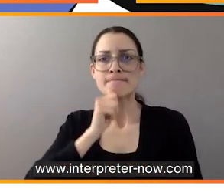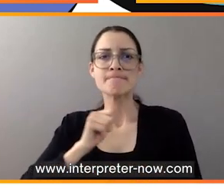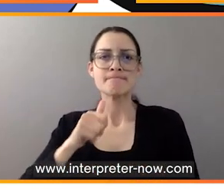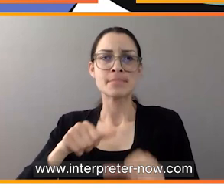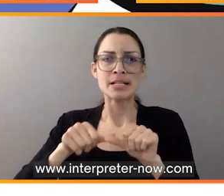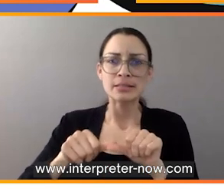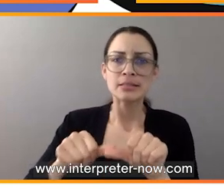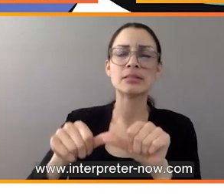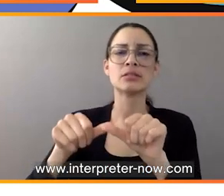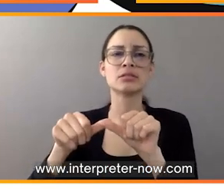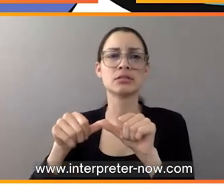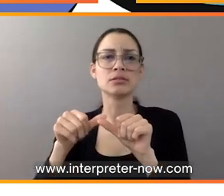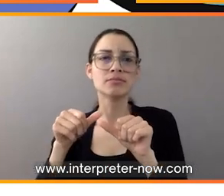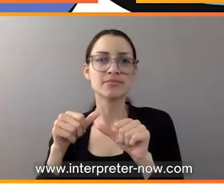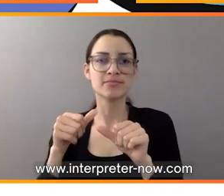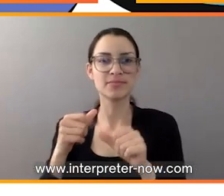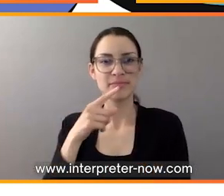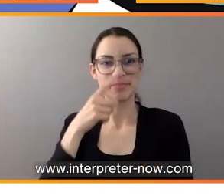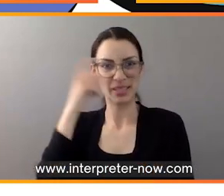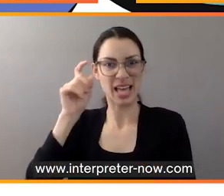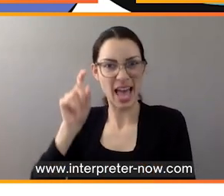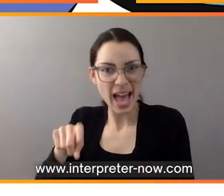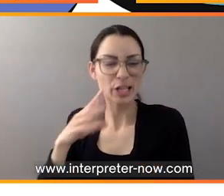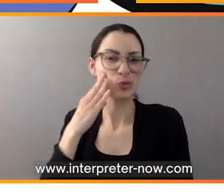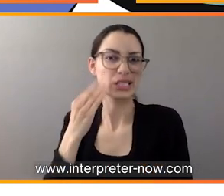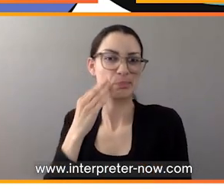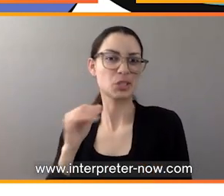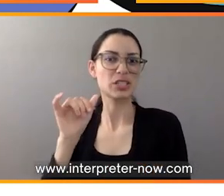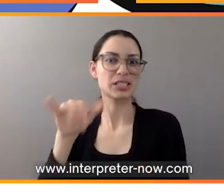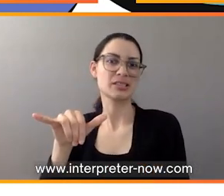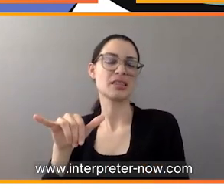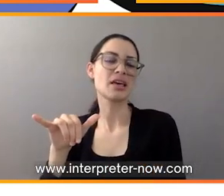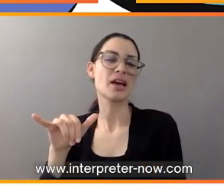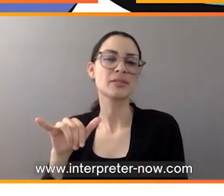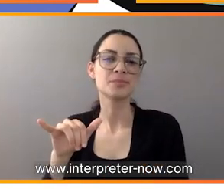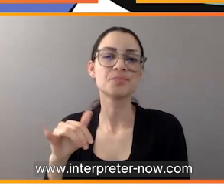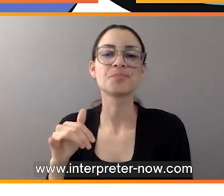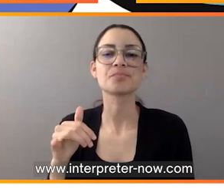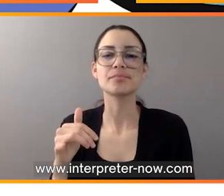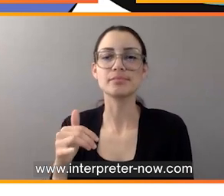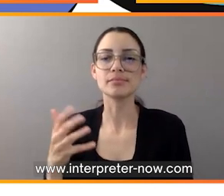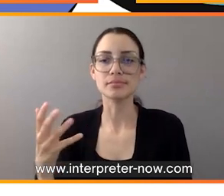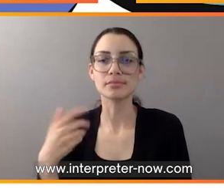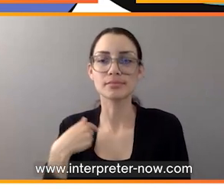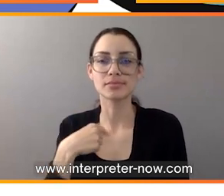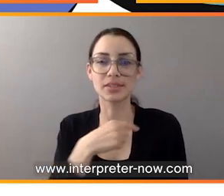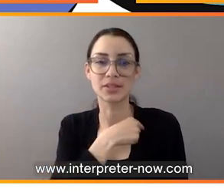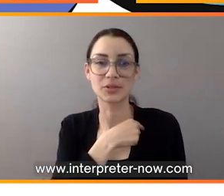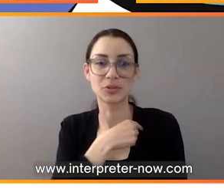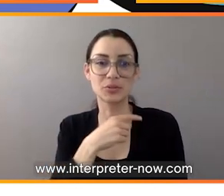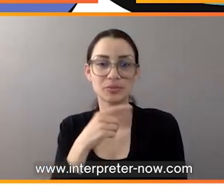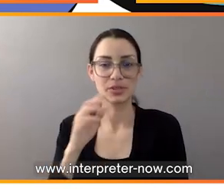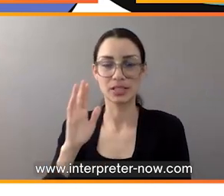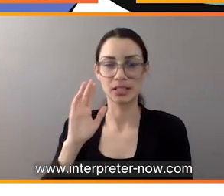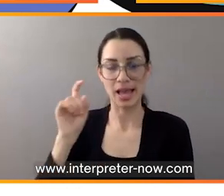I think that created resiliency, right? And stability of having gone through that and using that as,